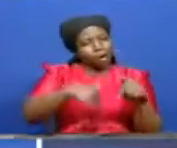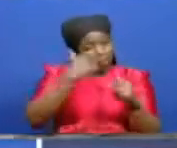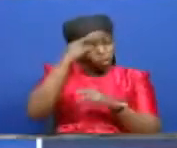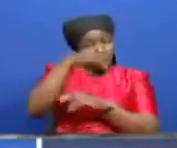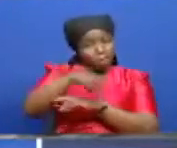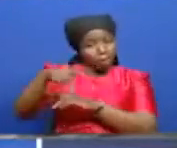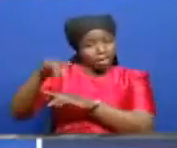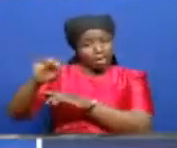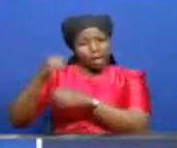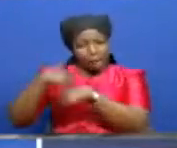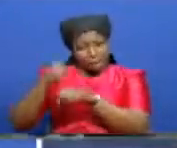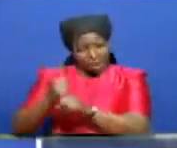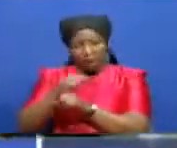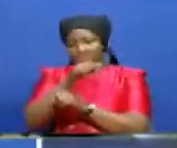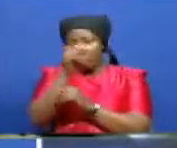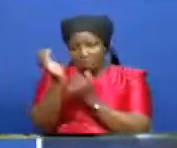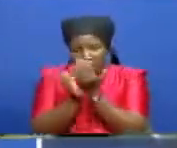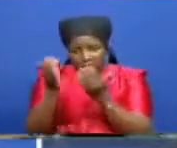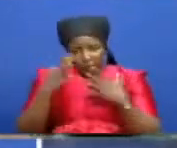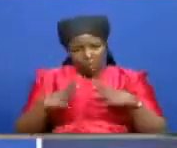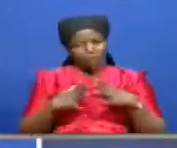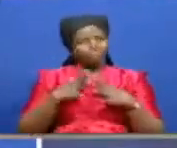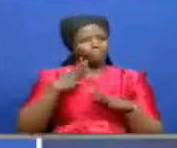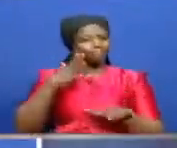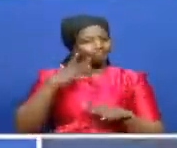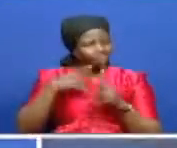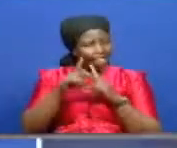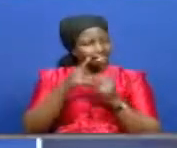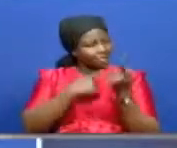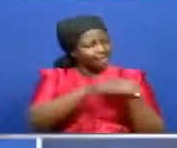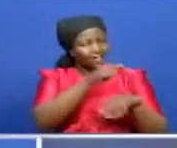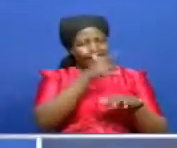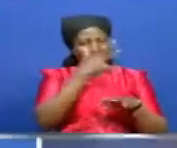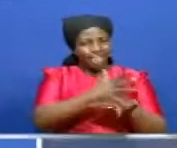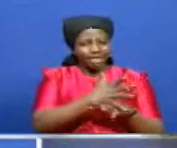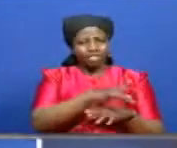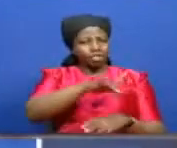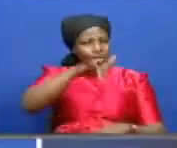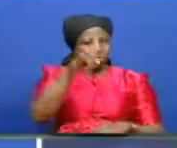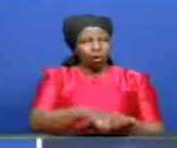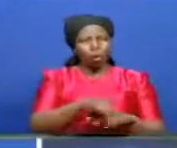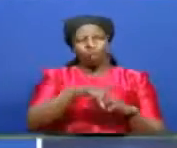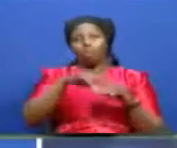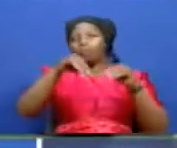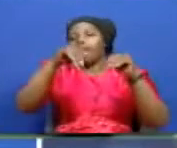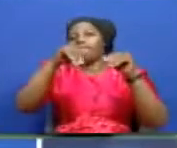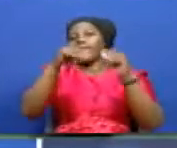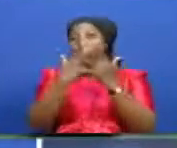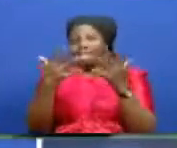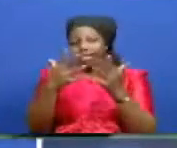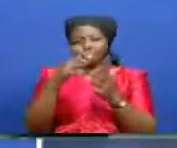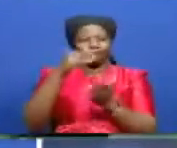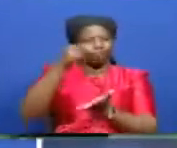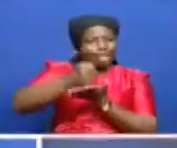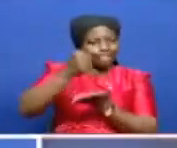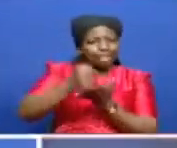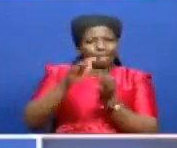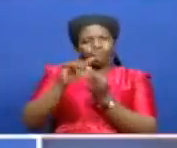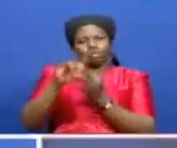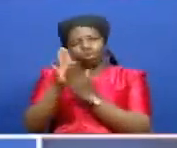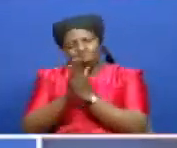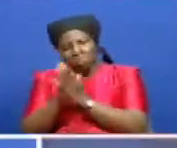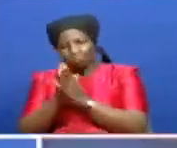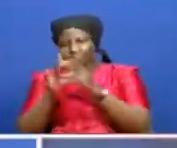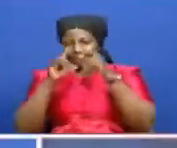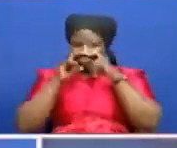business operators now ship in low-quality masks, sanitizers and soaps. Trade Chief Administrative Secretary Lawrence Karanja